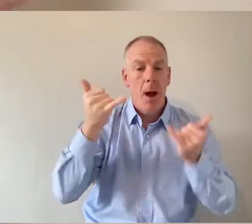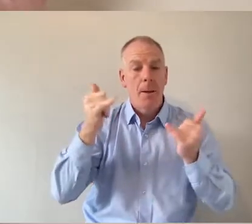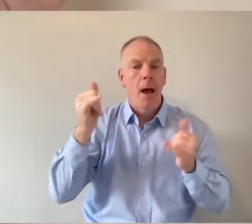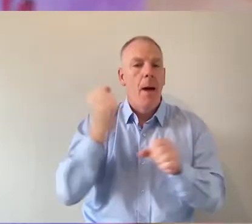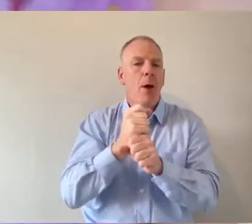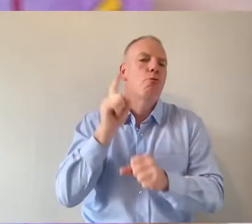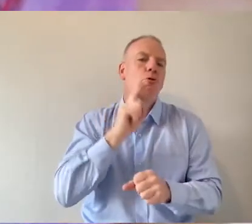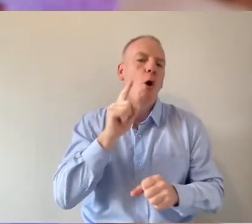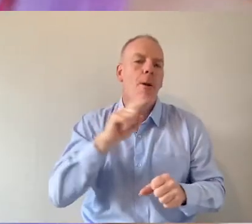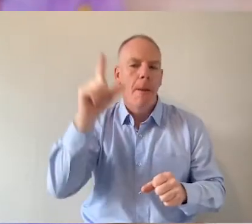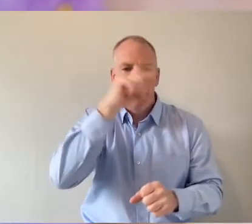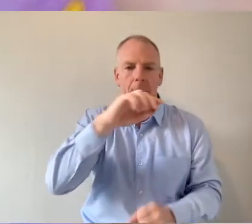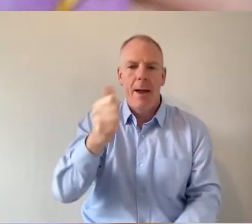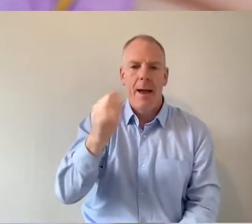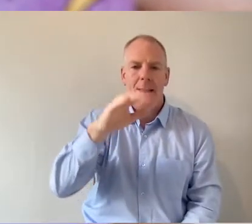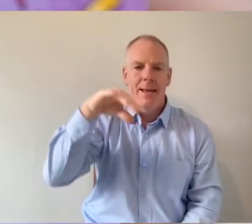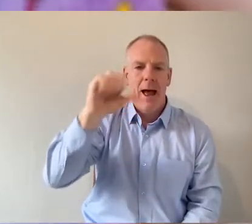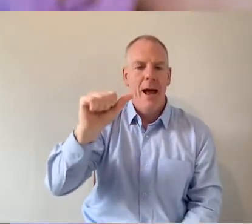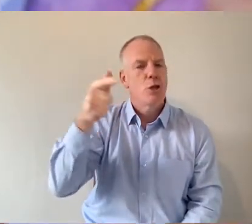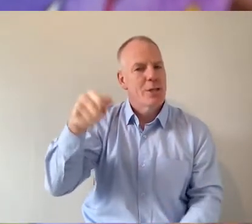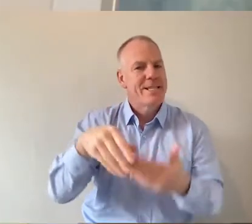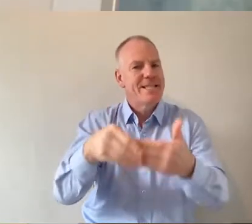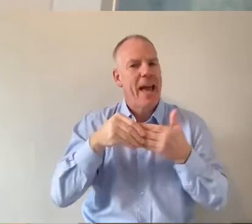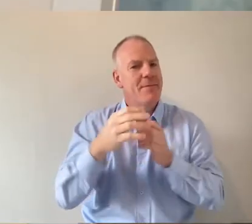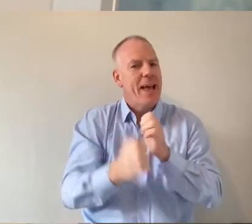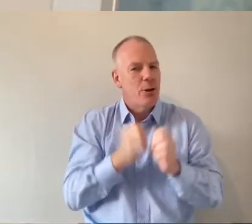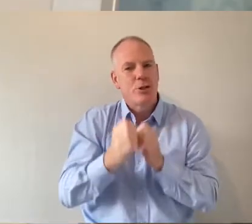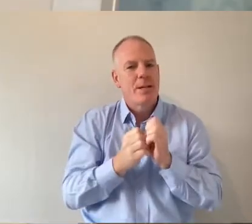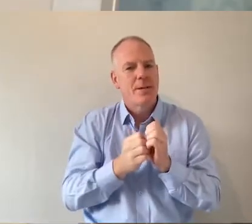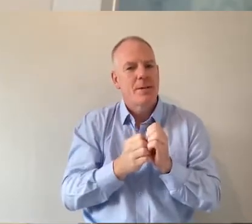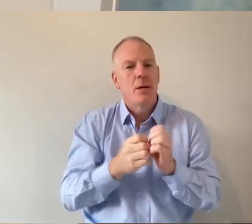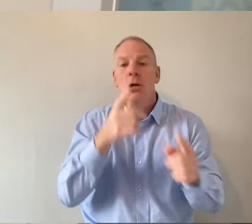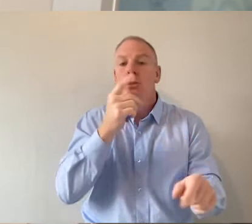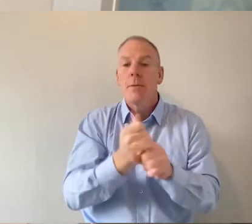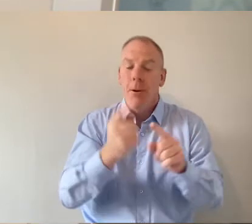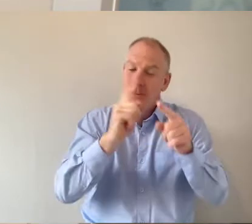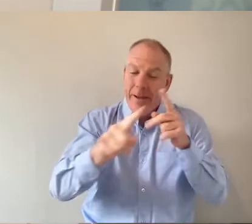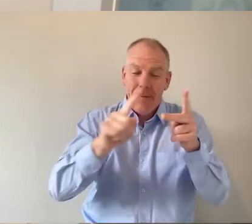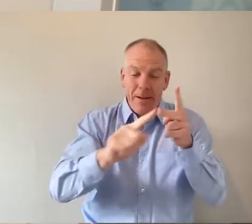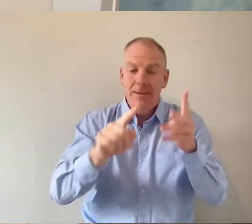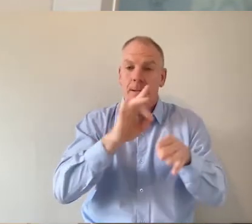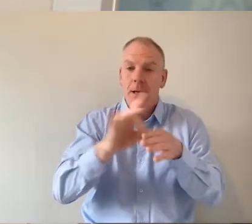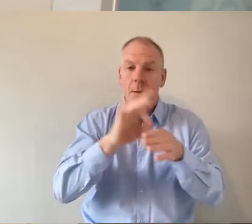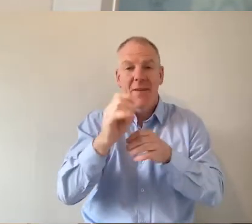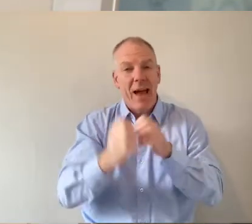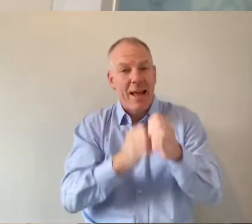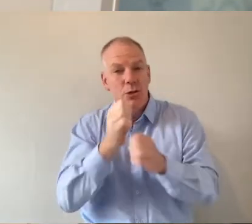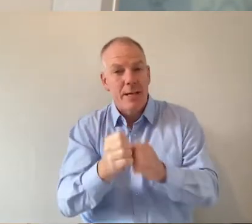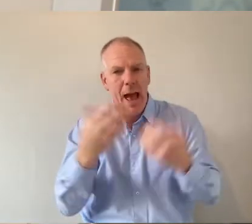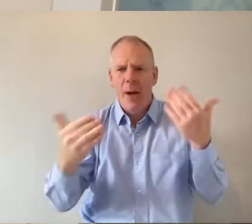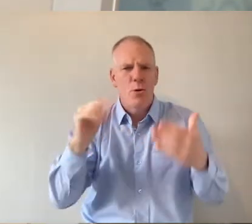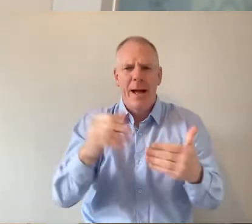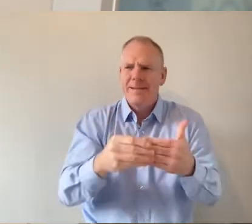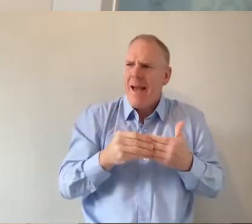called Alina who loves saving energy. In the book, she tells you all about different types of energy and how you can